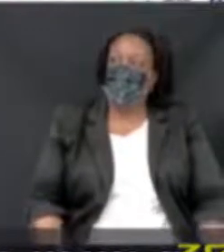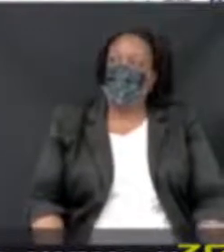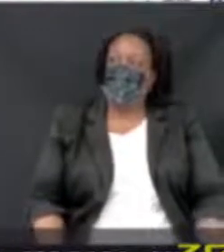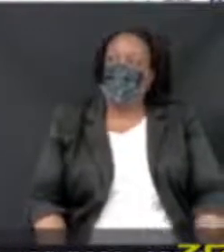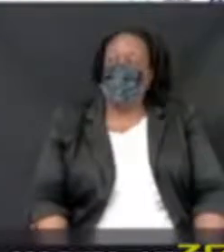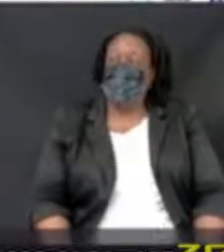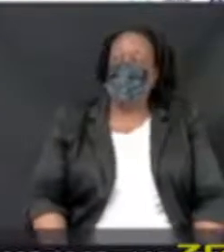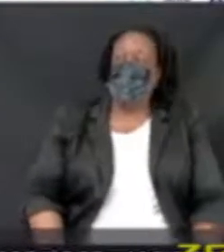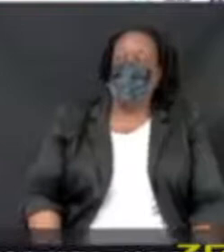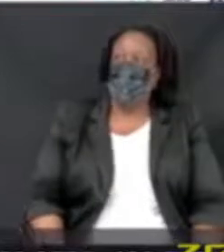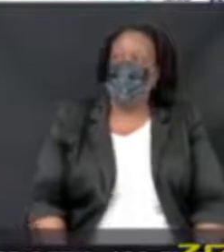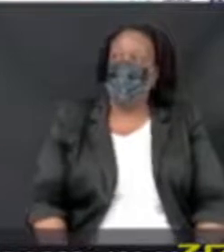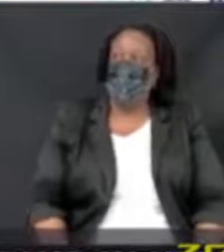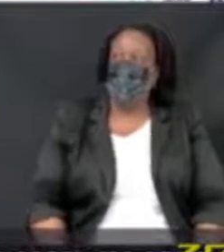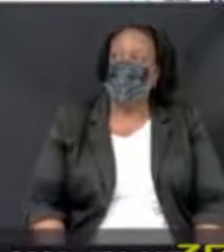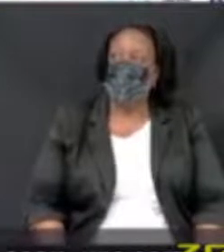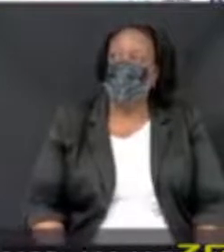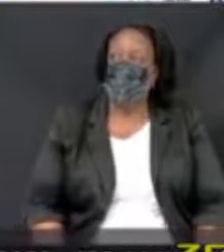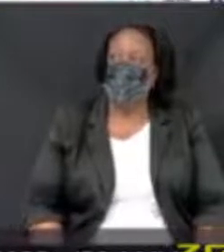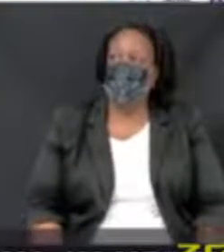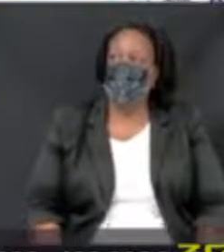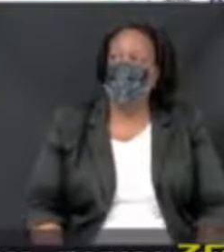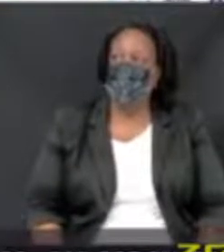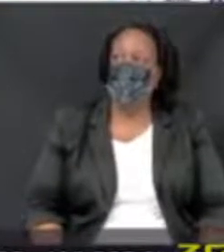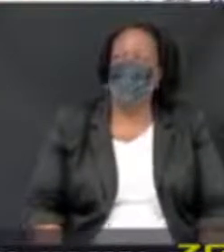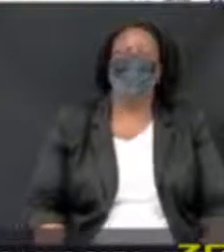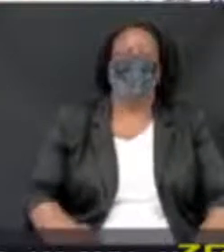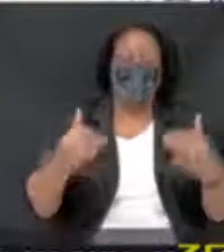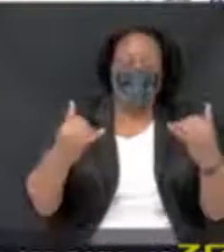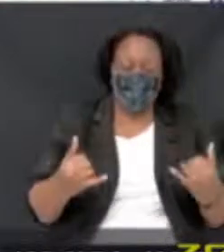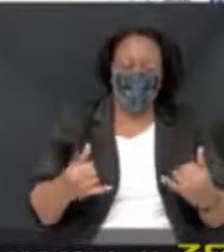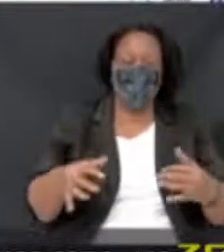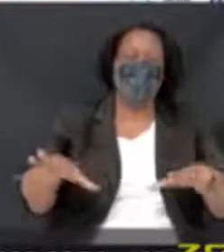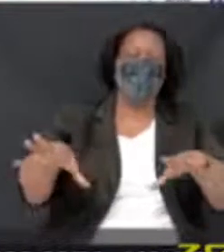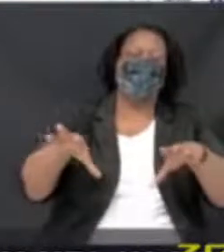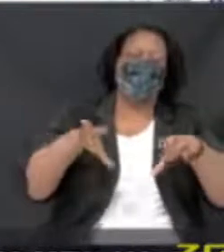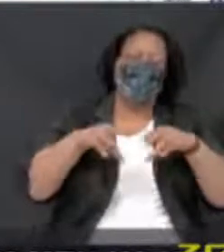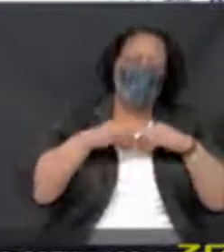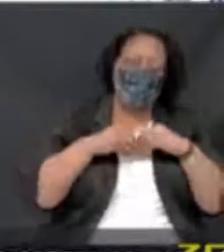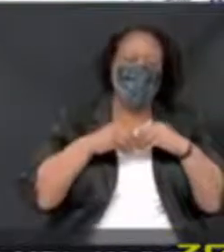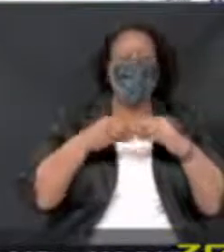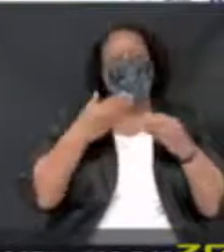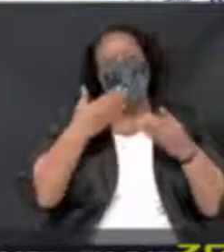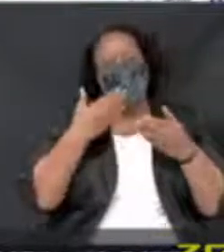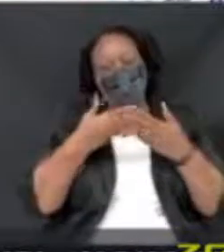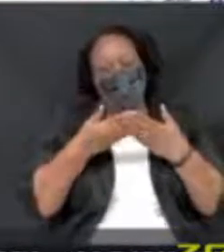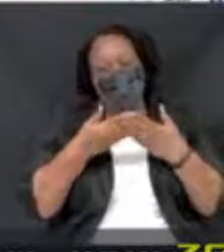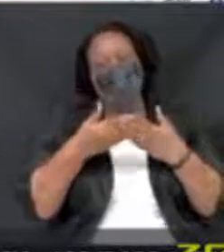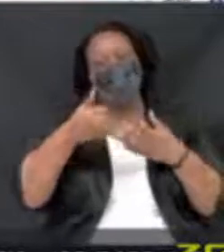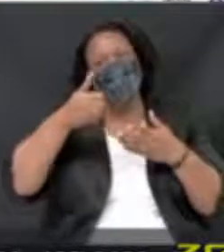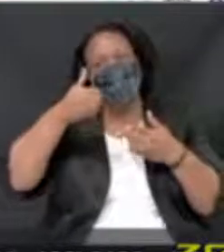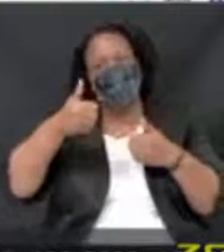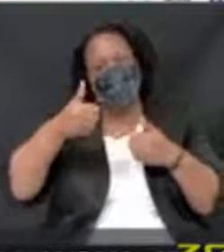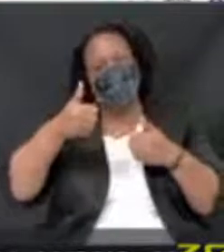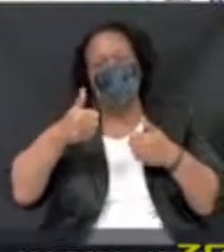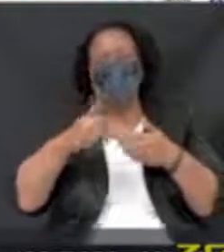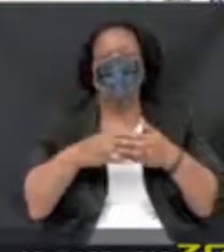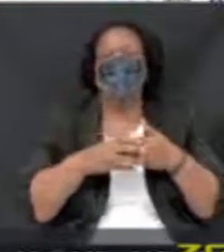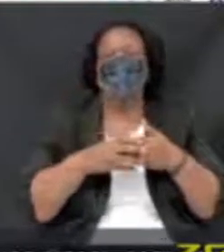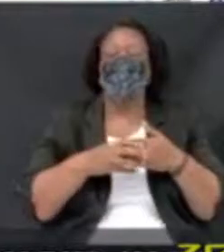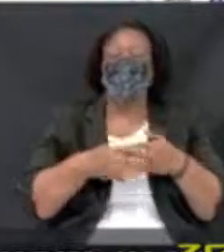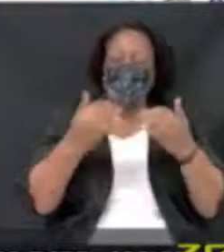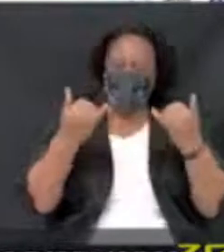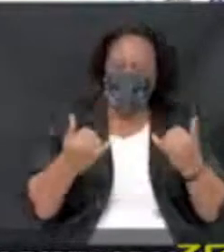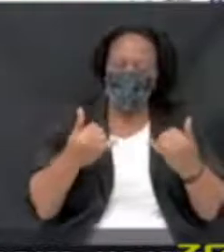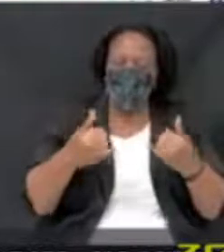then received and well accepted by the Carnival Committee, who then stated that they will continue, they